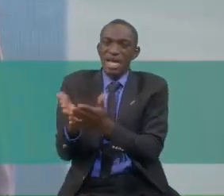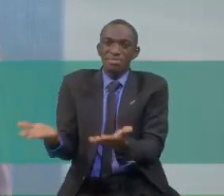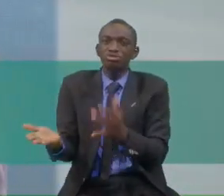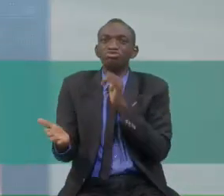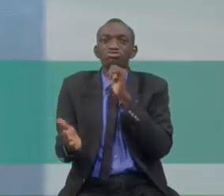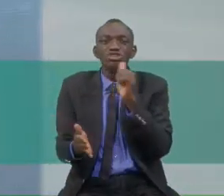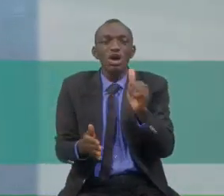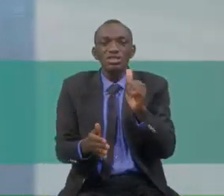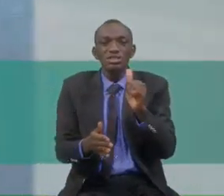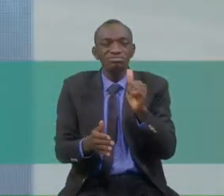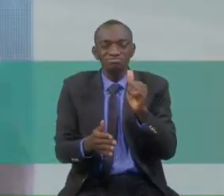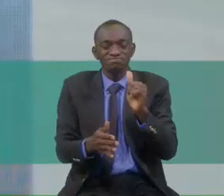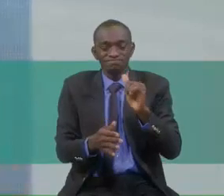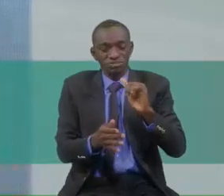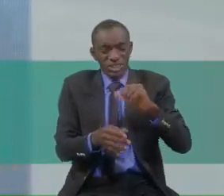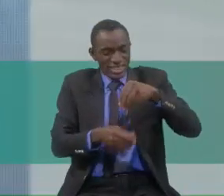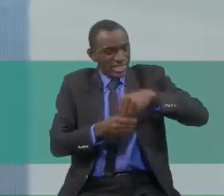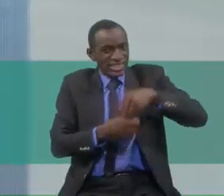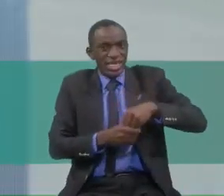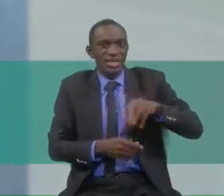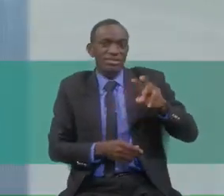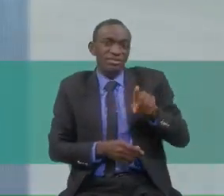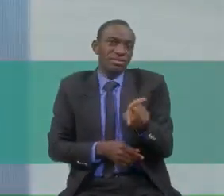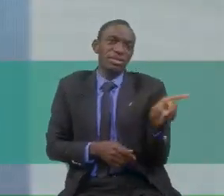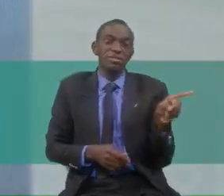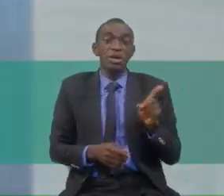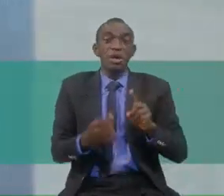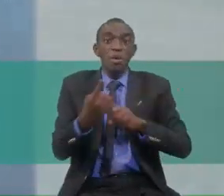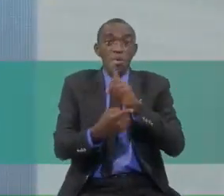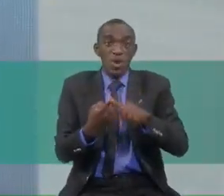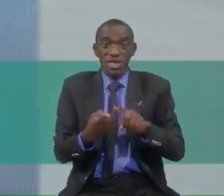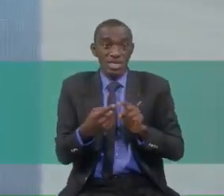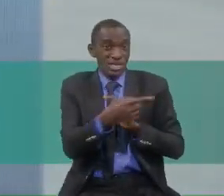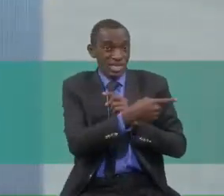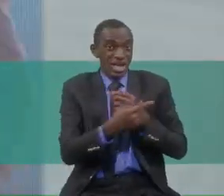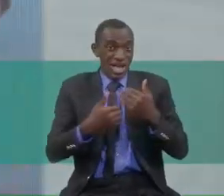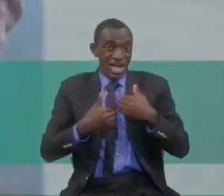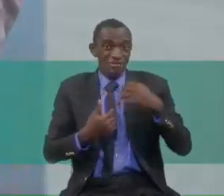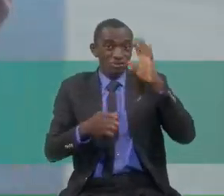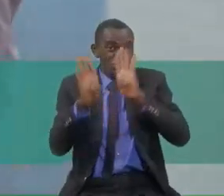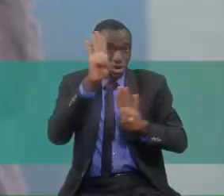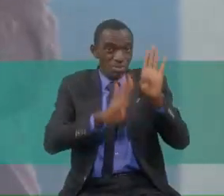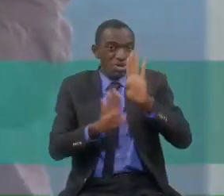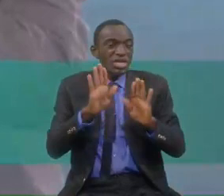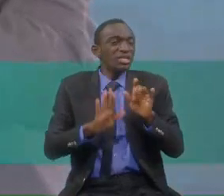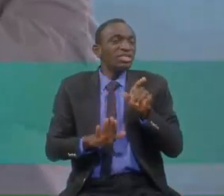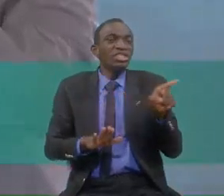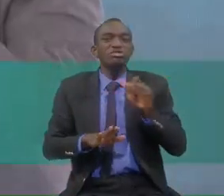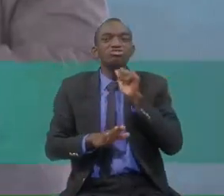get inside them. When they get into trouble, they don't remember any promise. When they get into